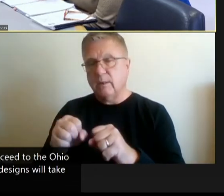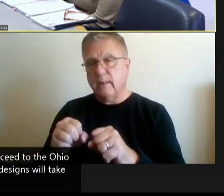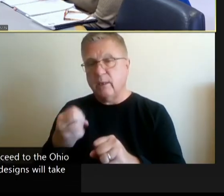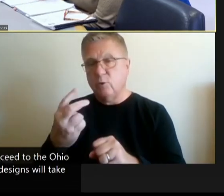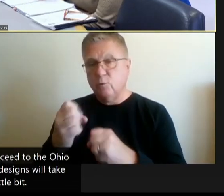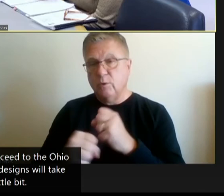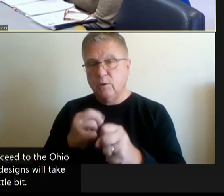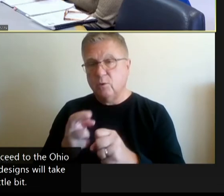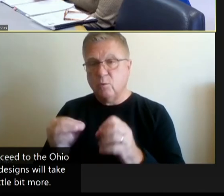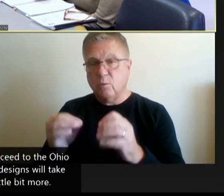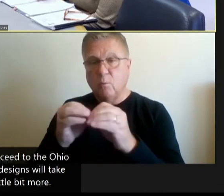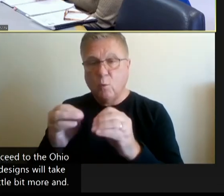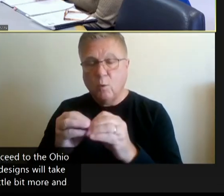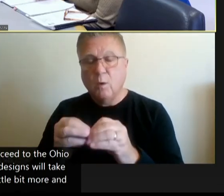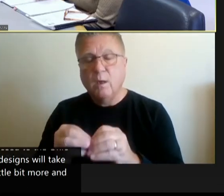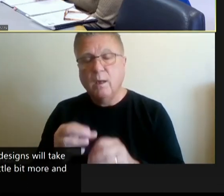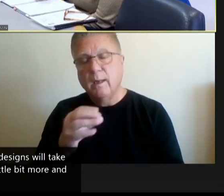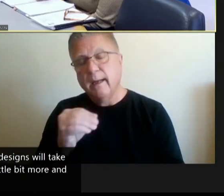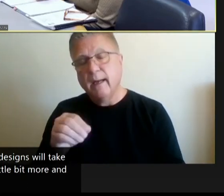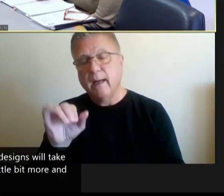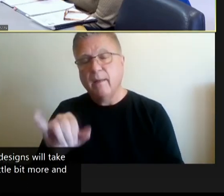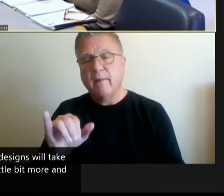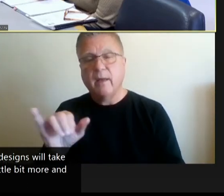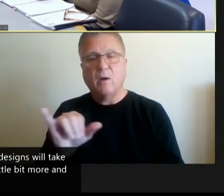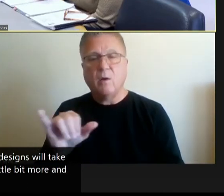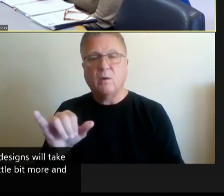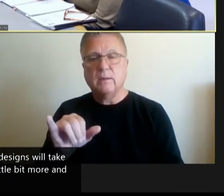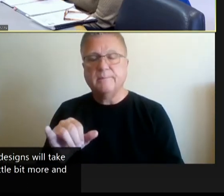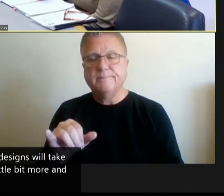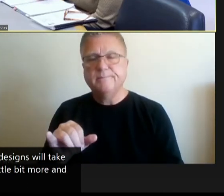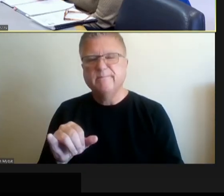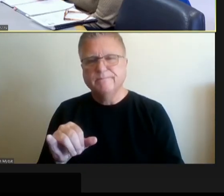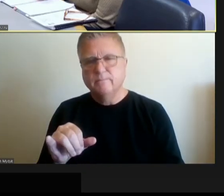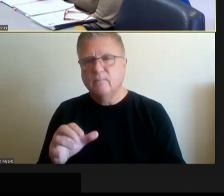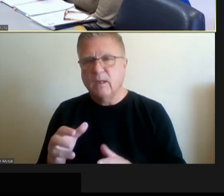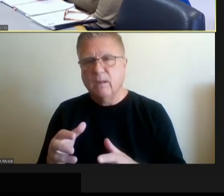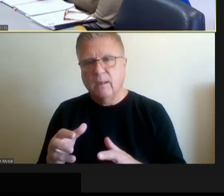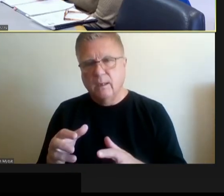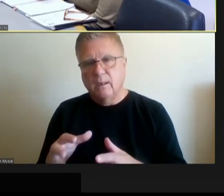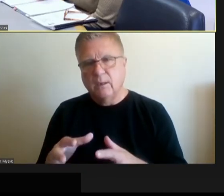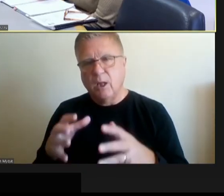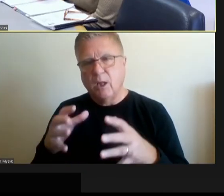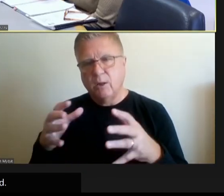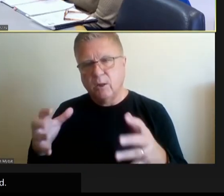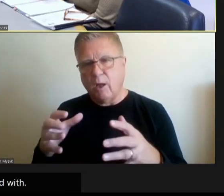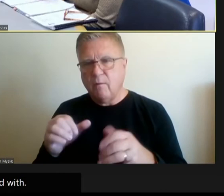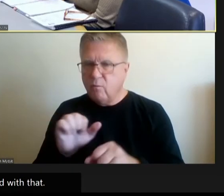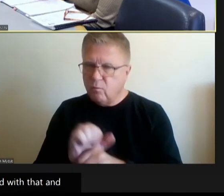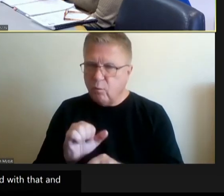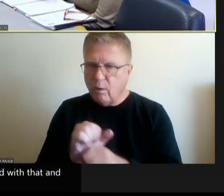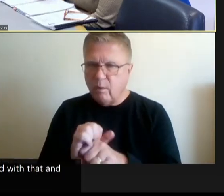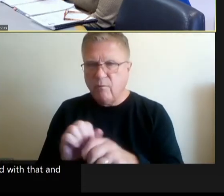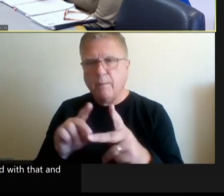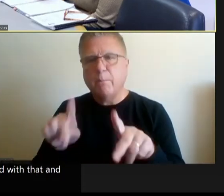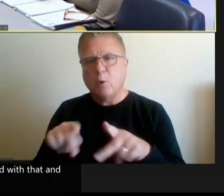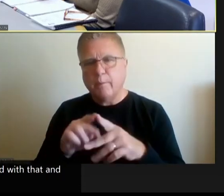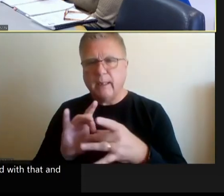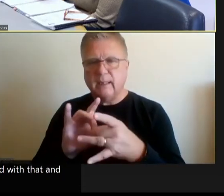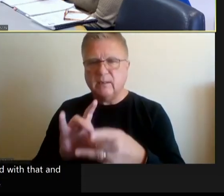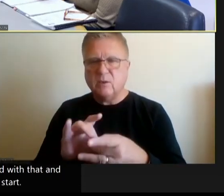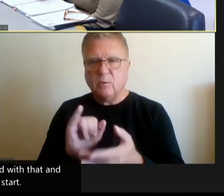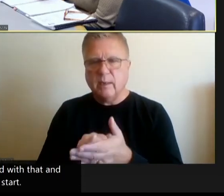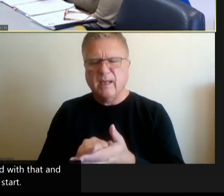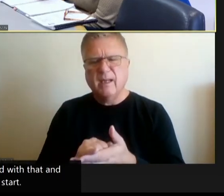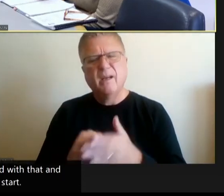not a little bit more. And then that is also, there's a pretty heavy lift for the permitting associated with that. And we would expect that construction to